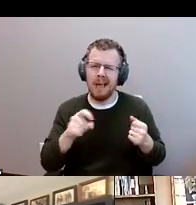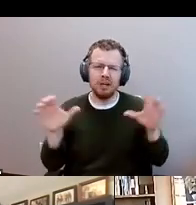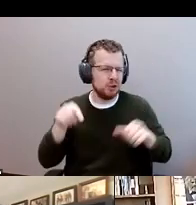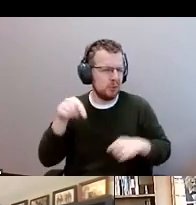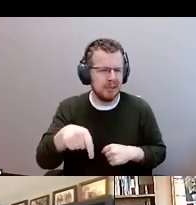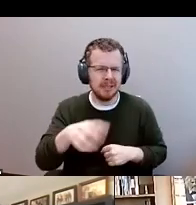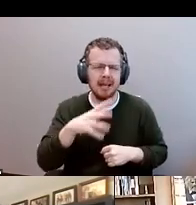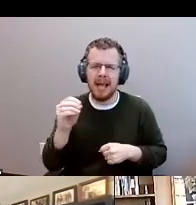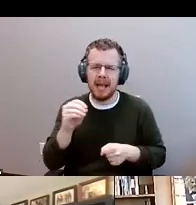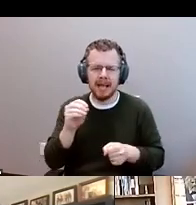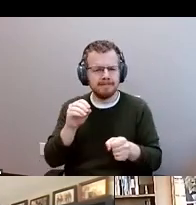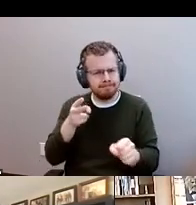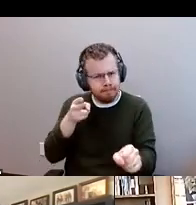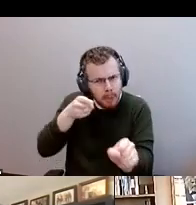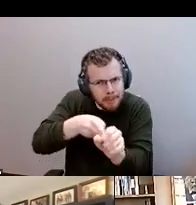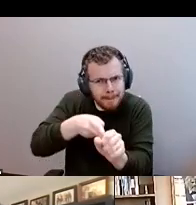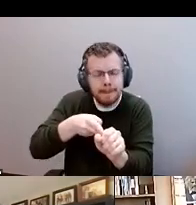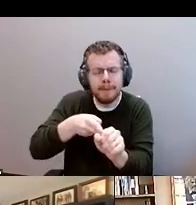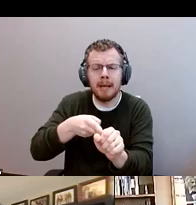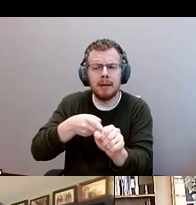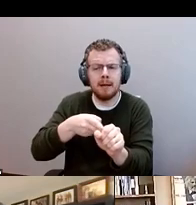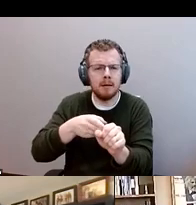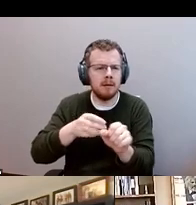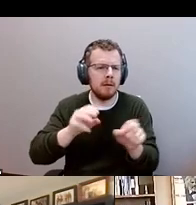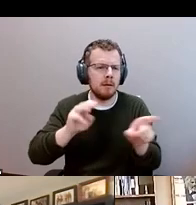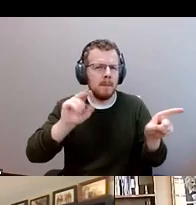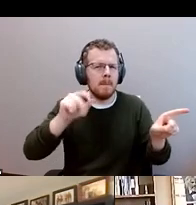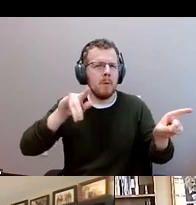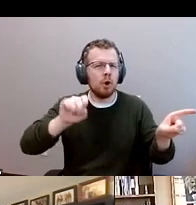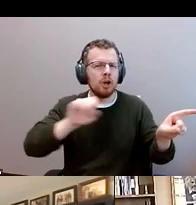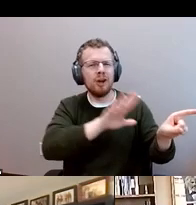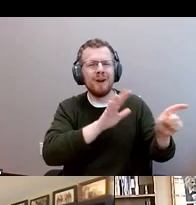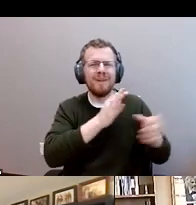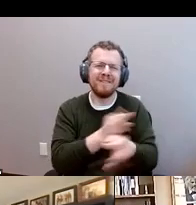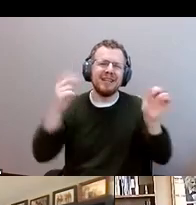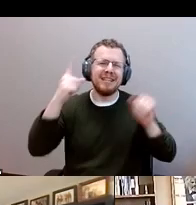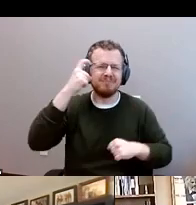and participate in Monique's freedom dreaming.